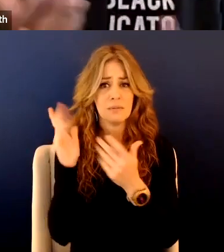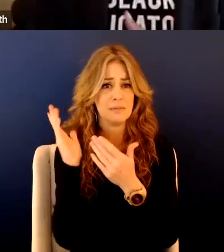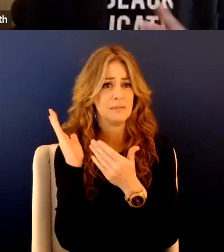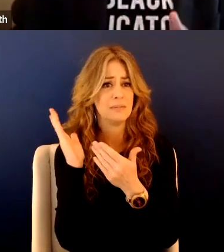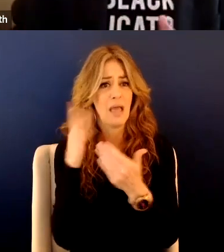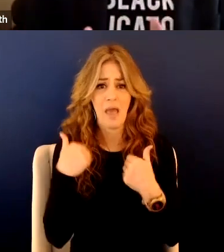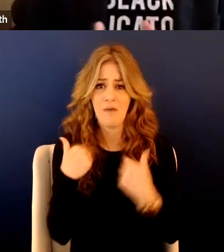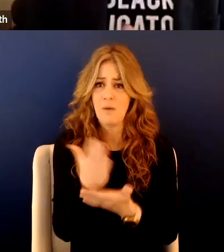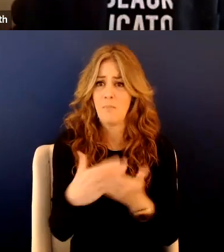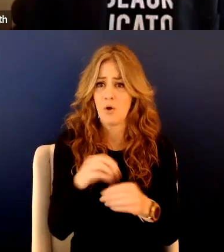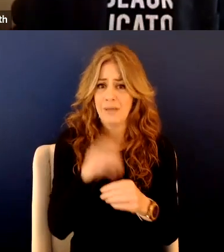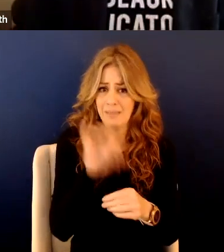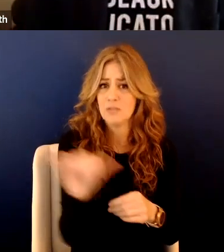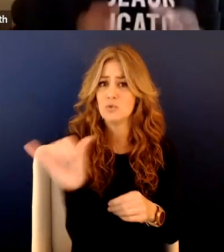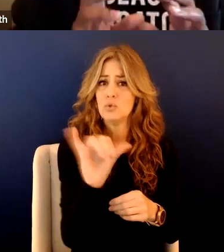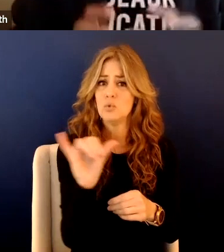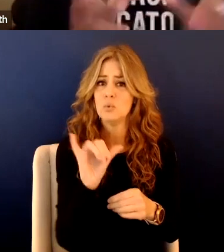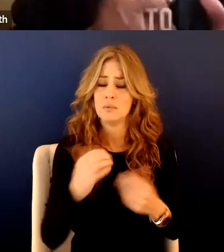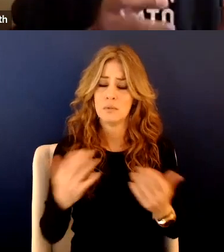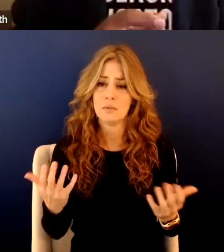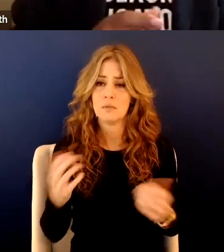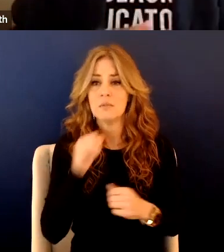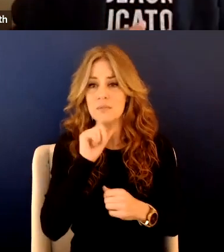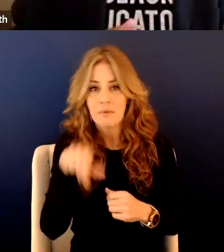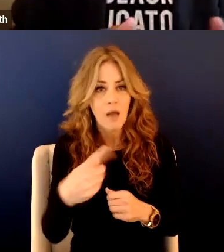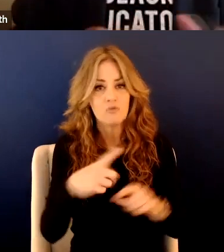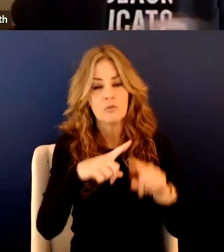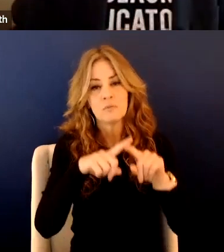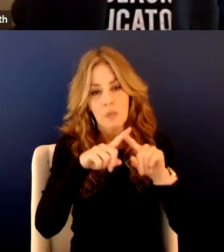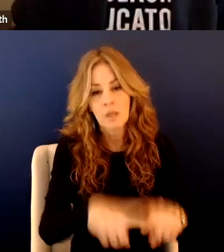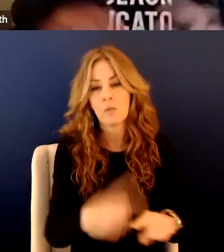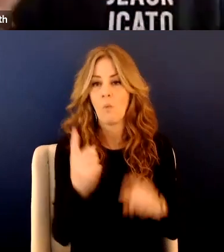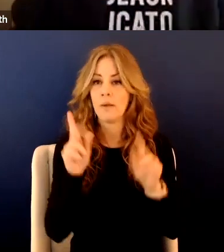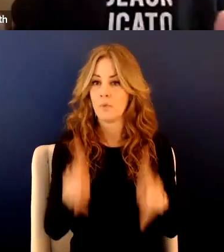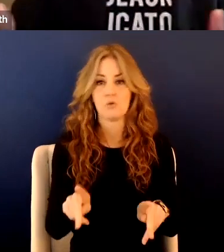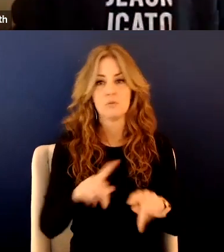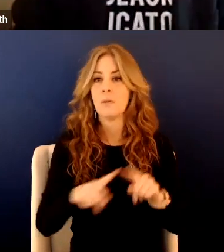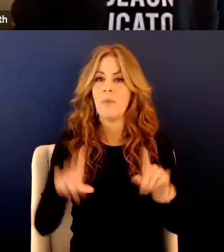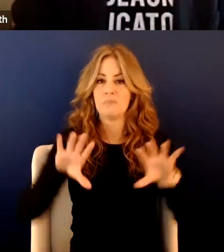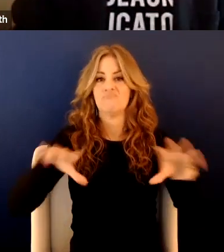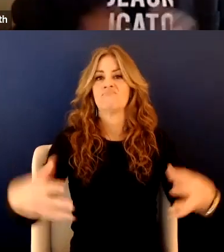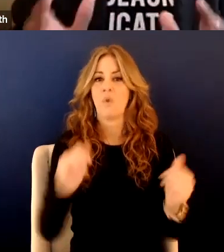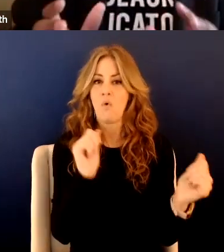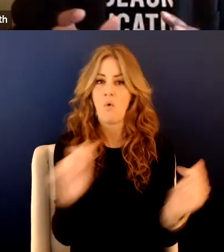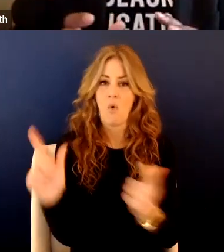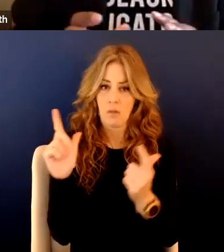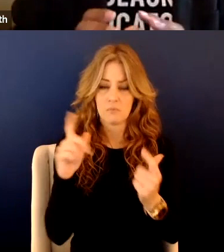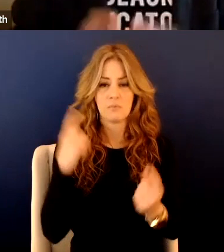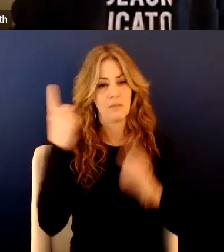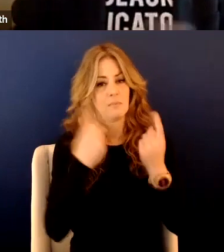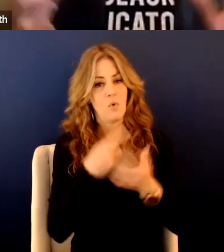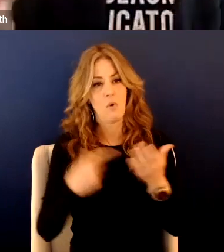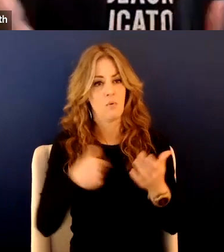this whole other mothering space. And so it's not just on one person necessarily to do it, but it's really on the collective. So as we think about what we can actually